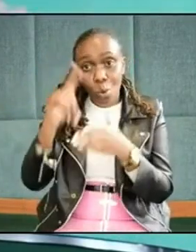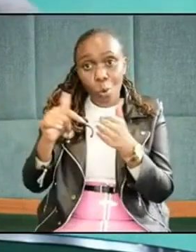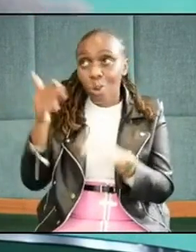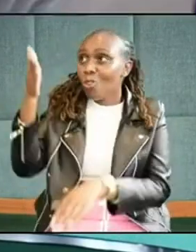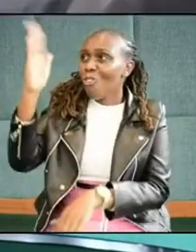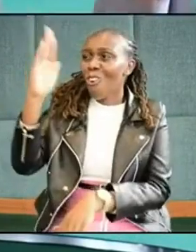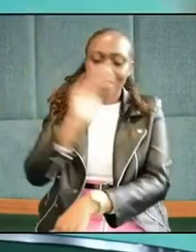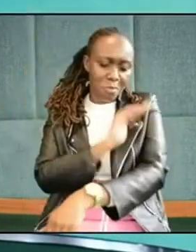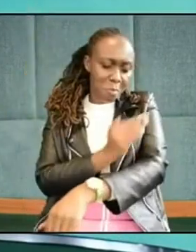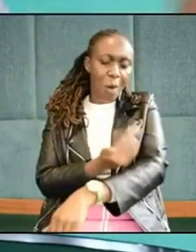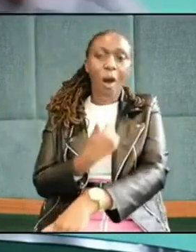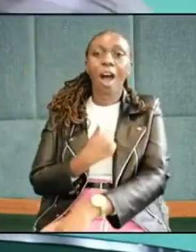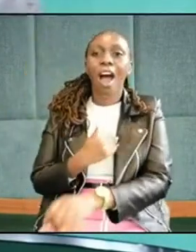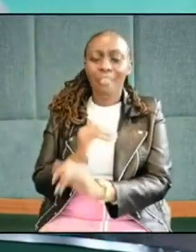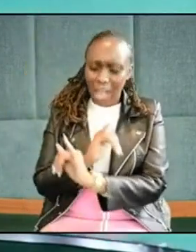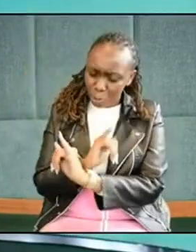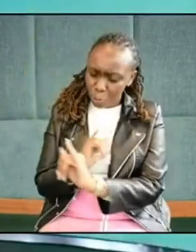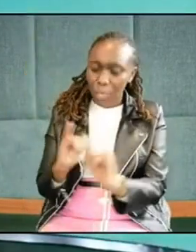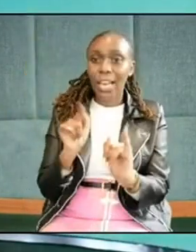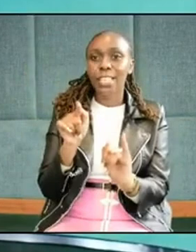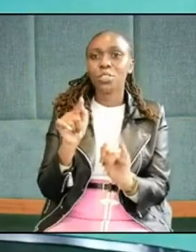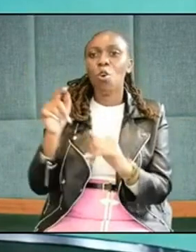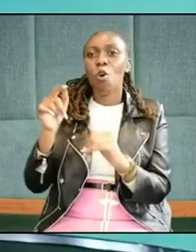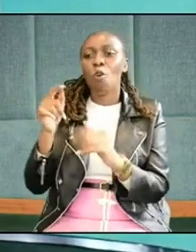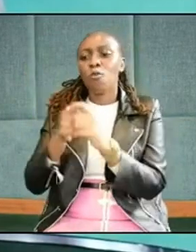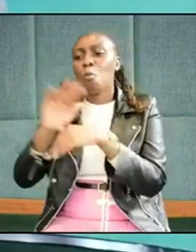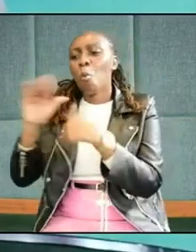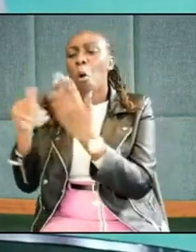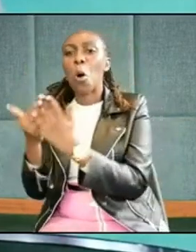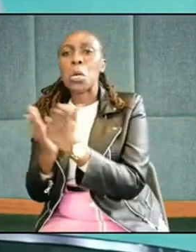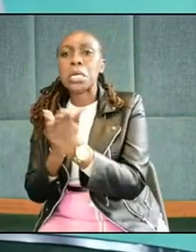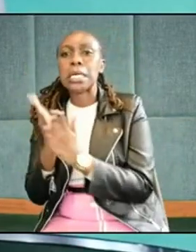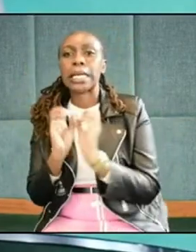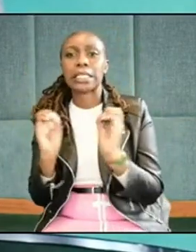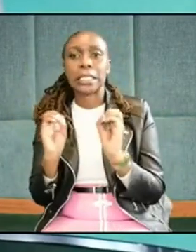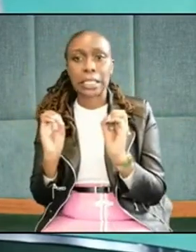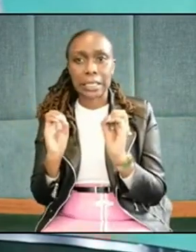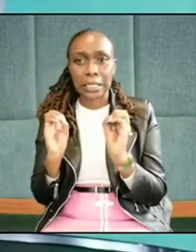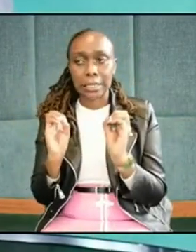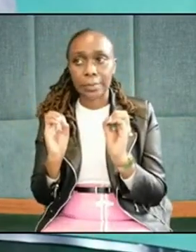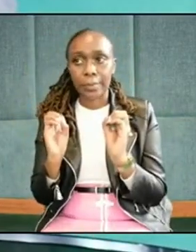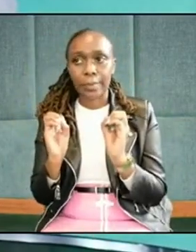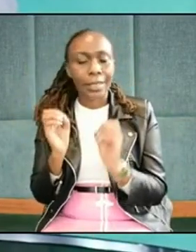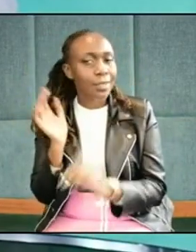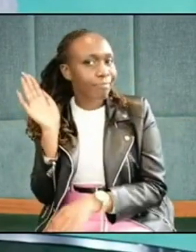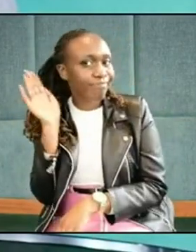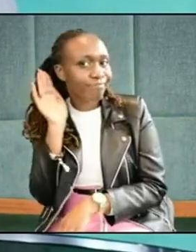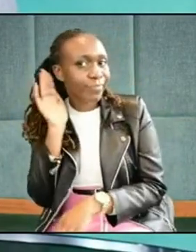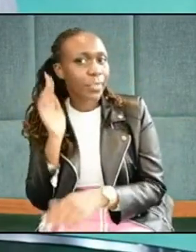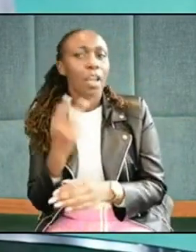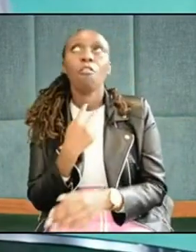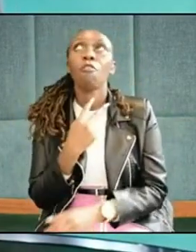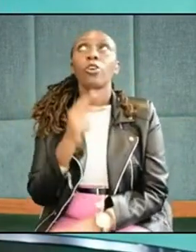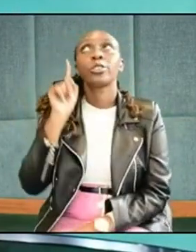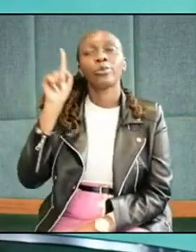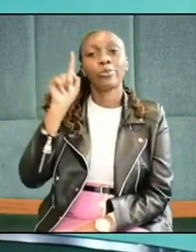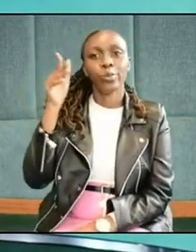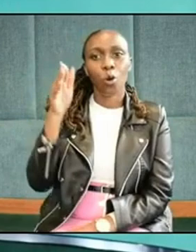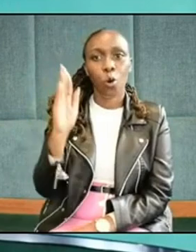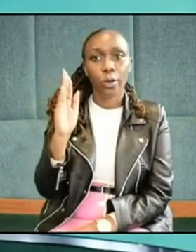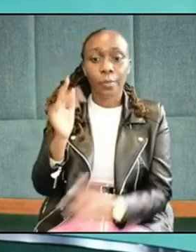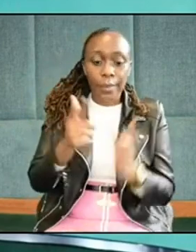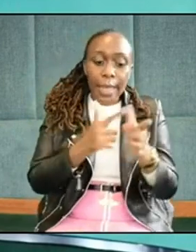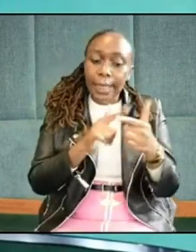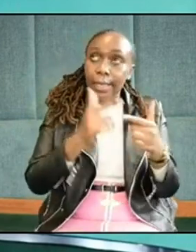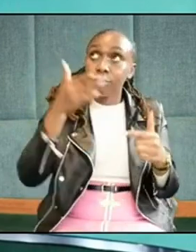has power to cleanse you from all unrighteousness. Just listen to the voice of God. And